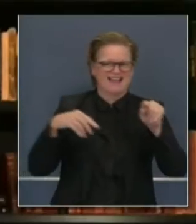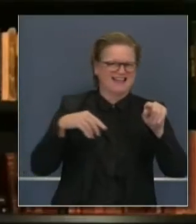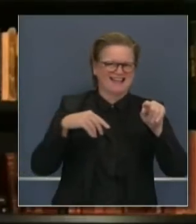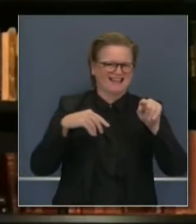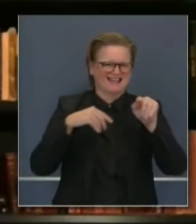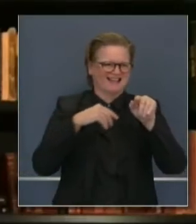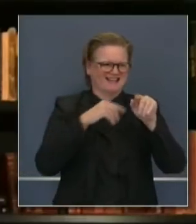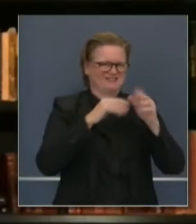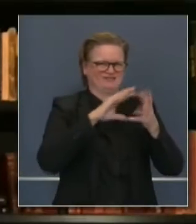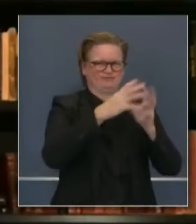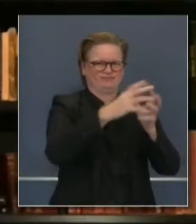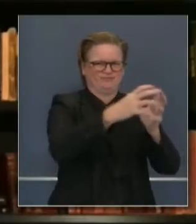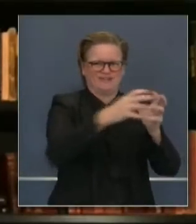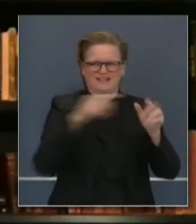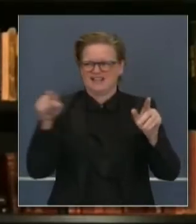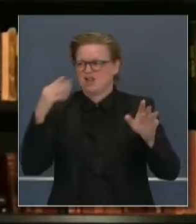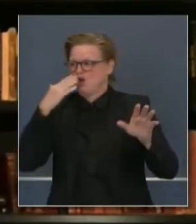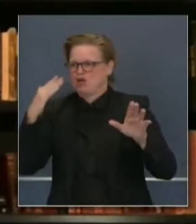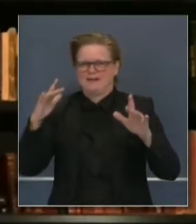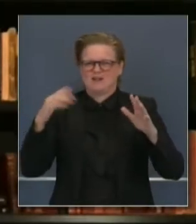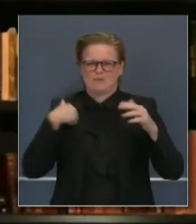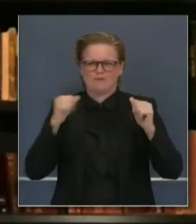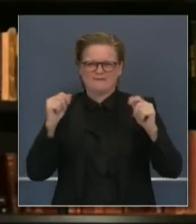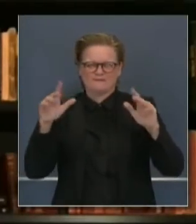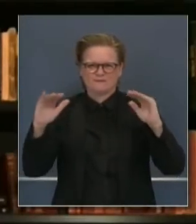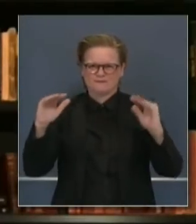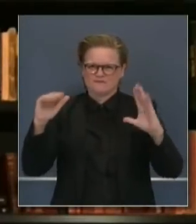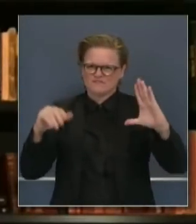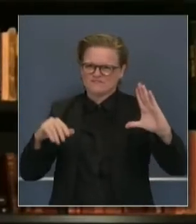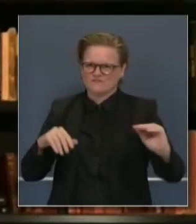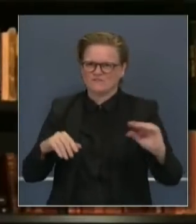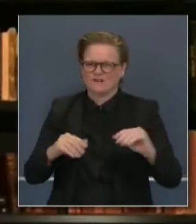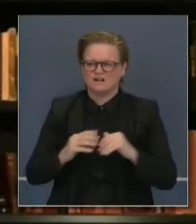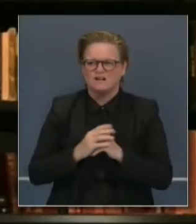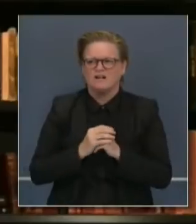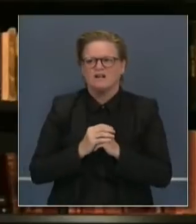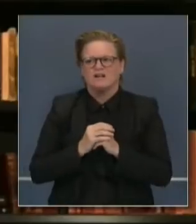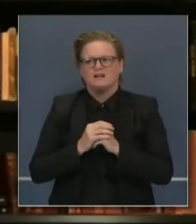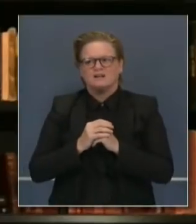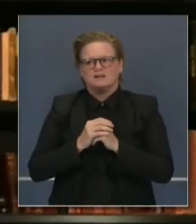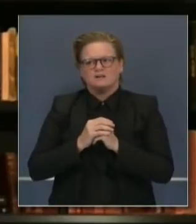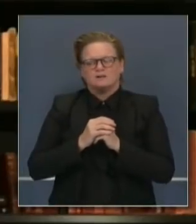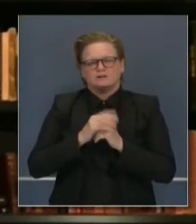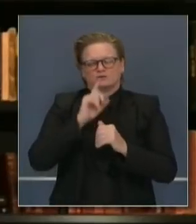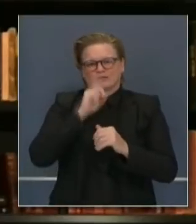enlightened direction than those difficult months in the midsummer